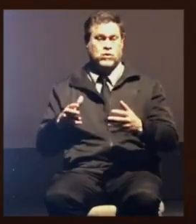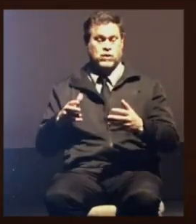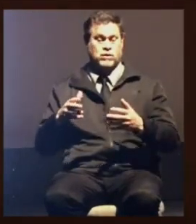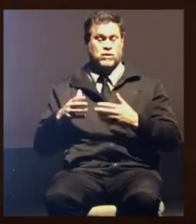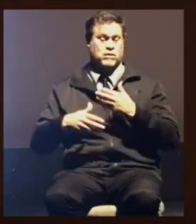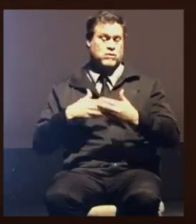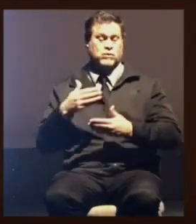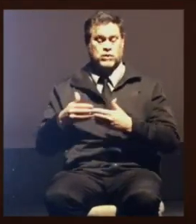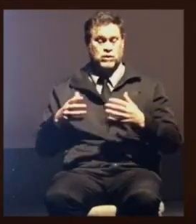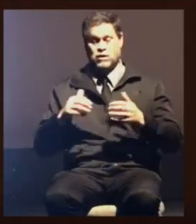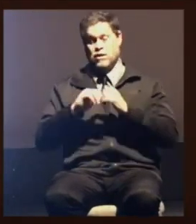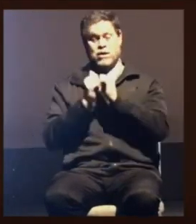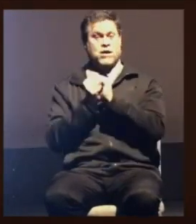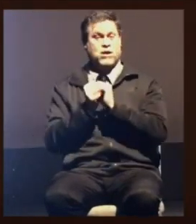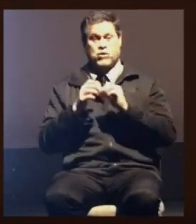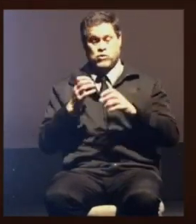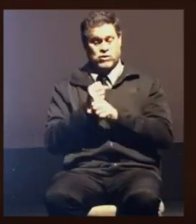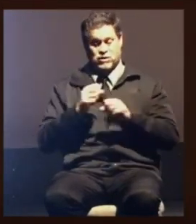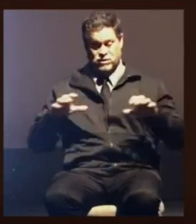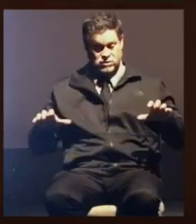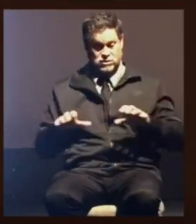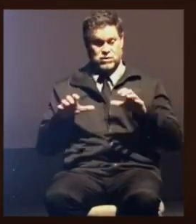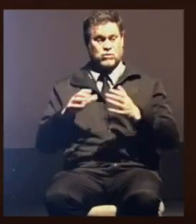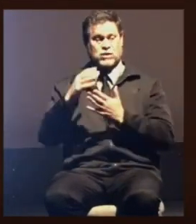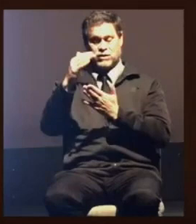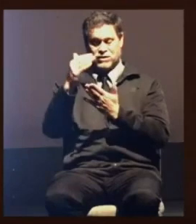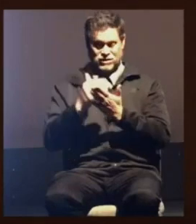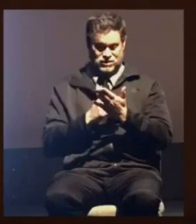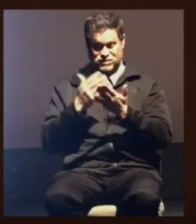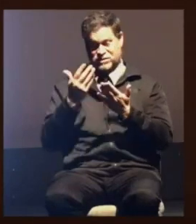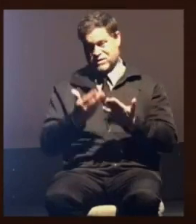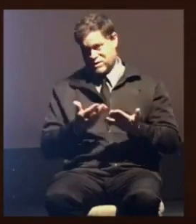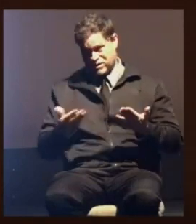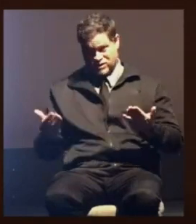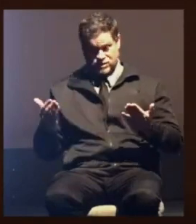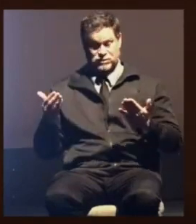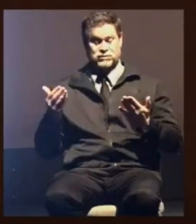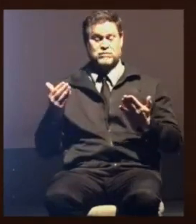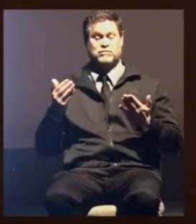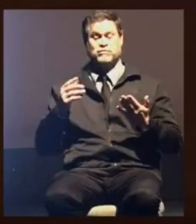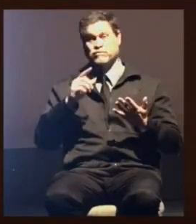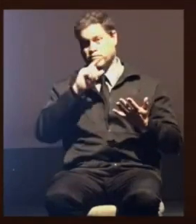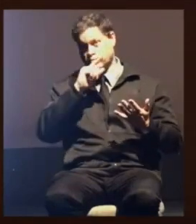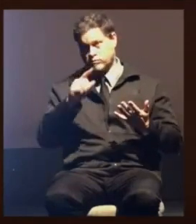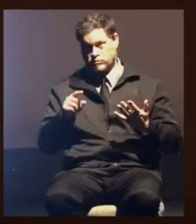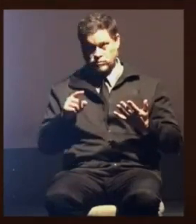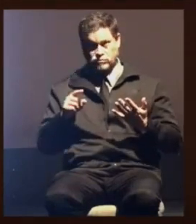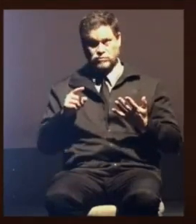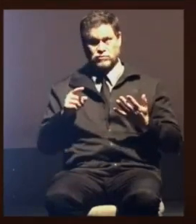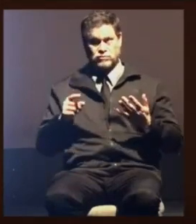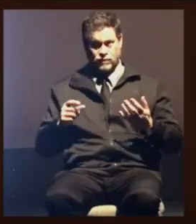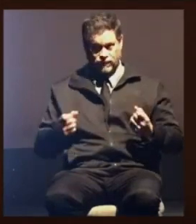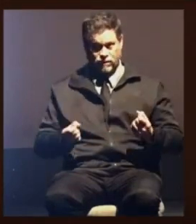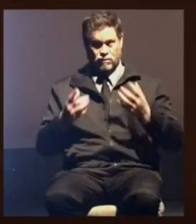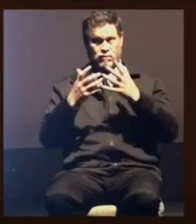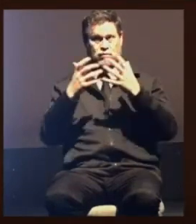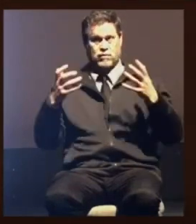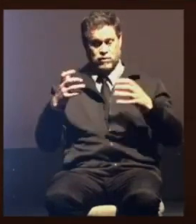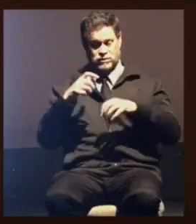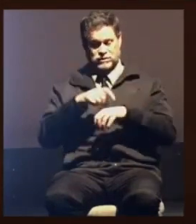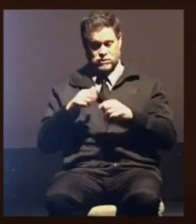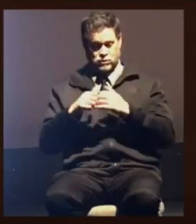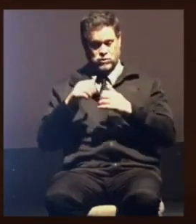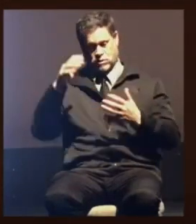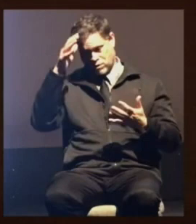things. So how do you get this done? We had a list of things that I really spent a lot of time with our